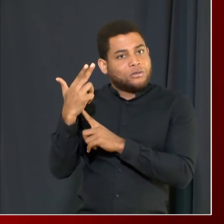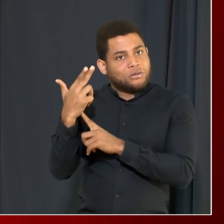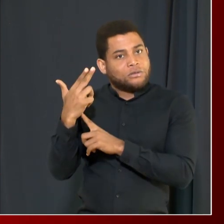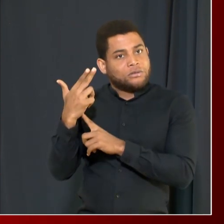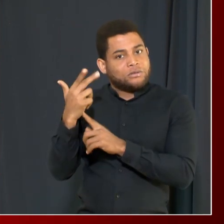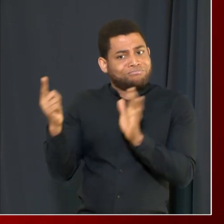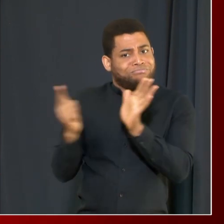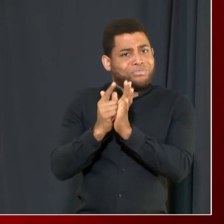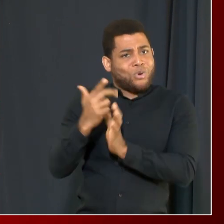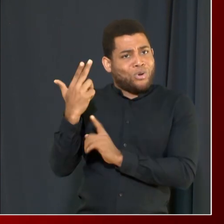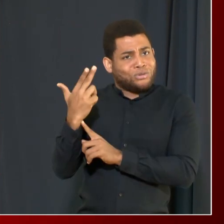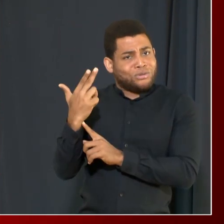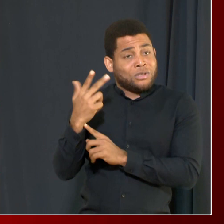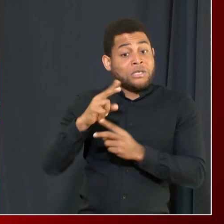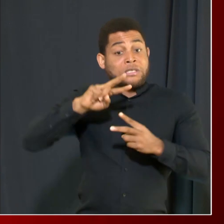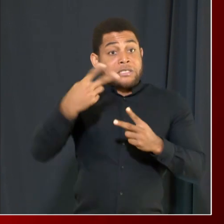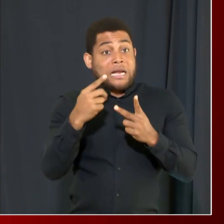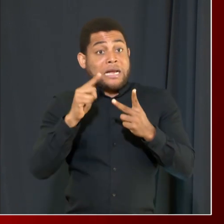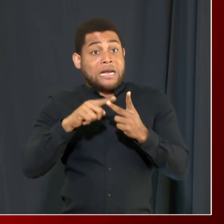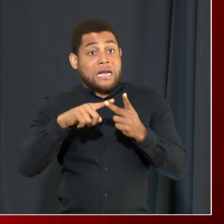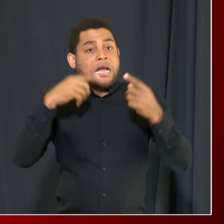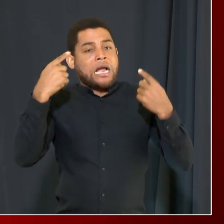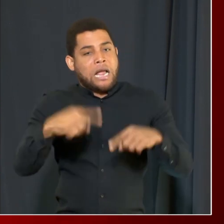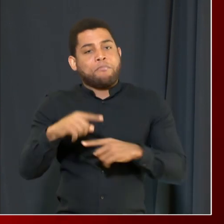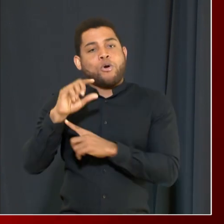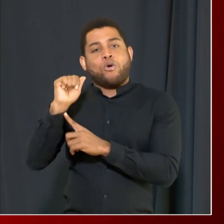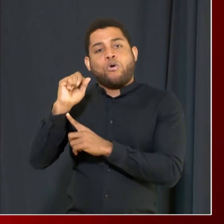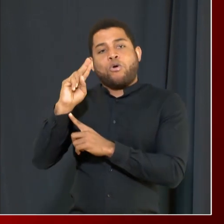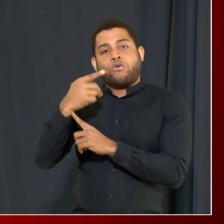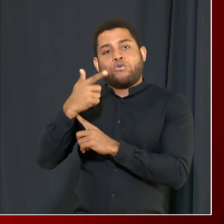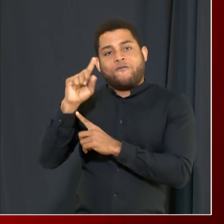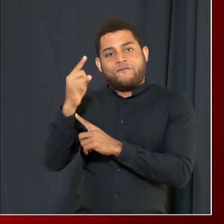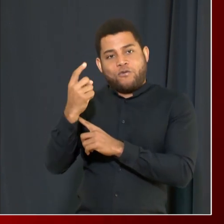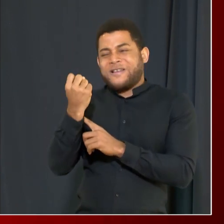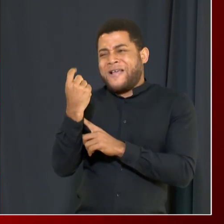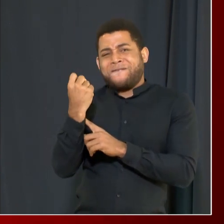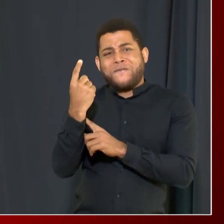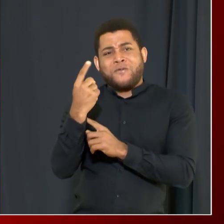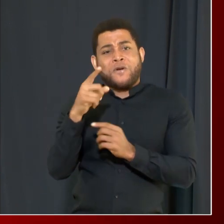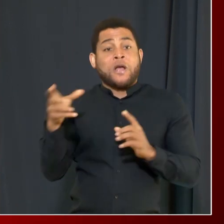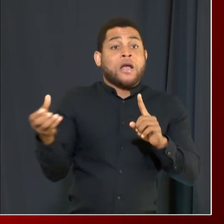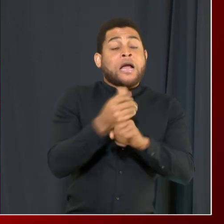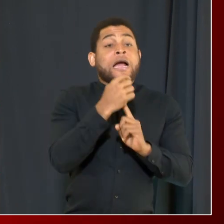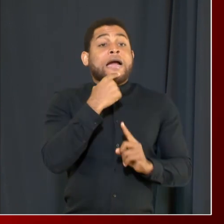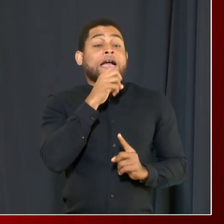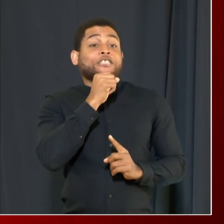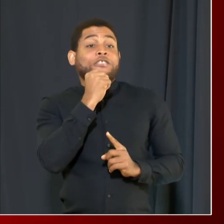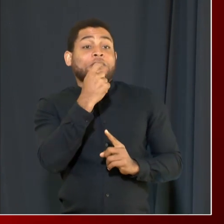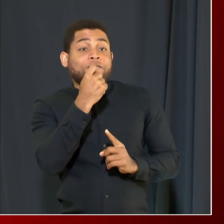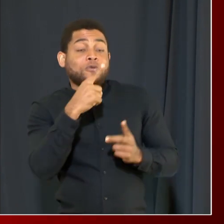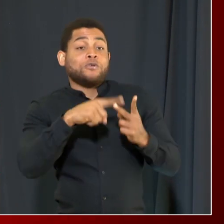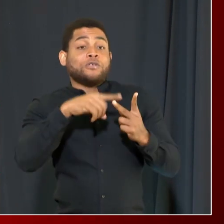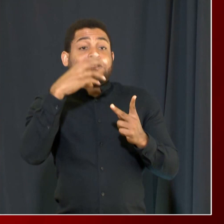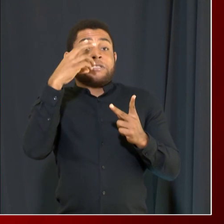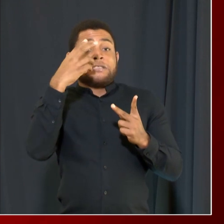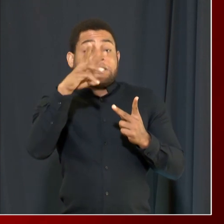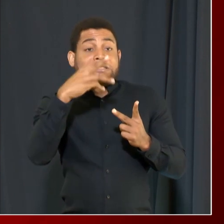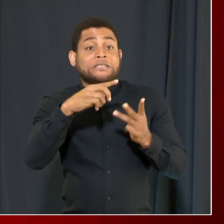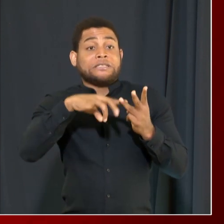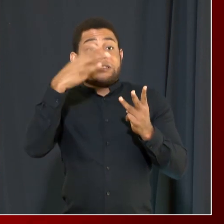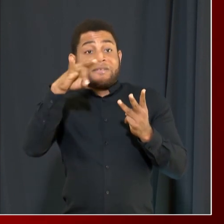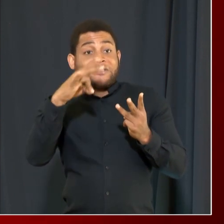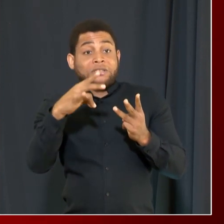11th, where MPD arrested an 18-year-old, a 17-year-old, and a 16-year-old for 5 armed robberies and